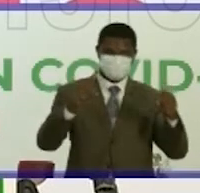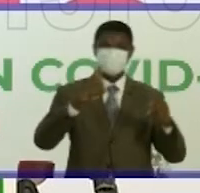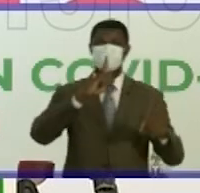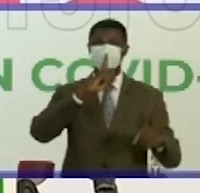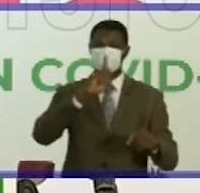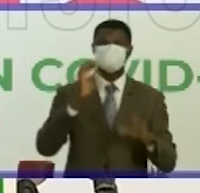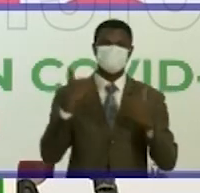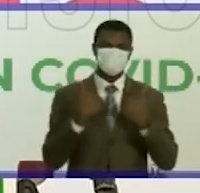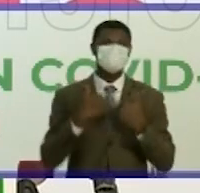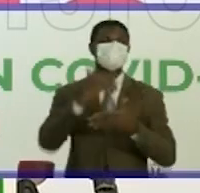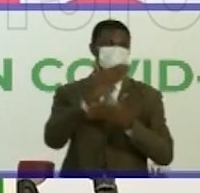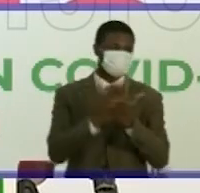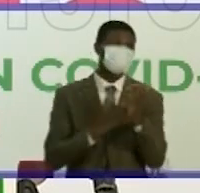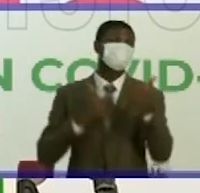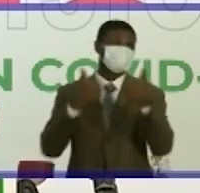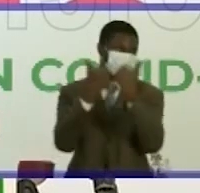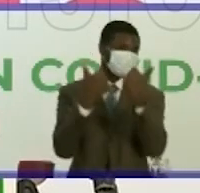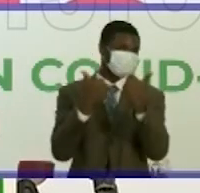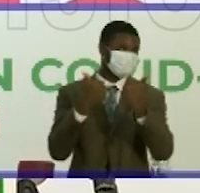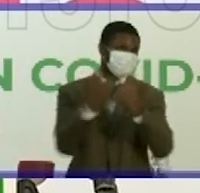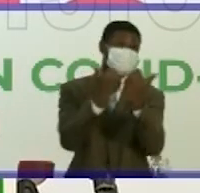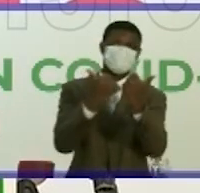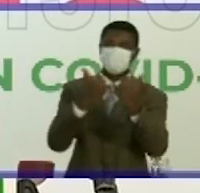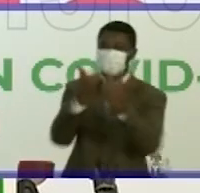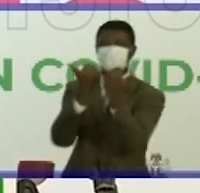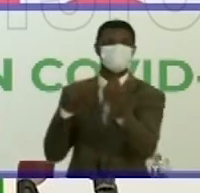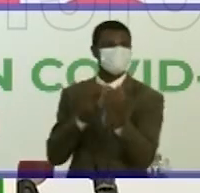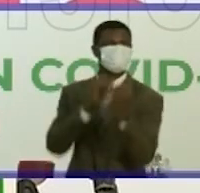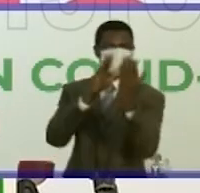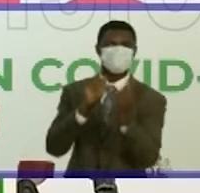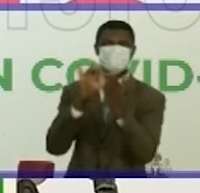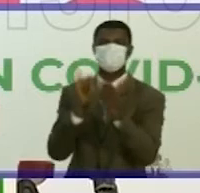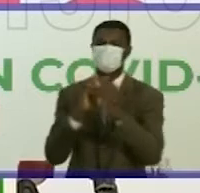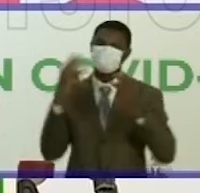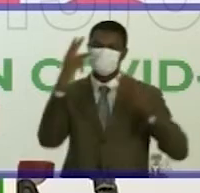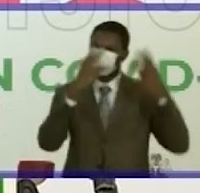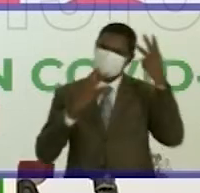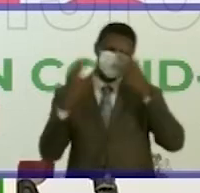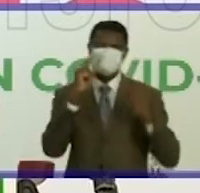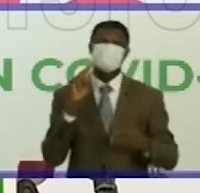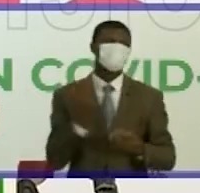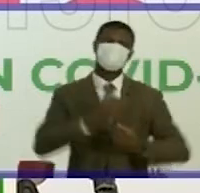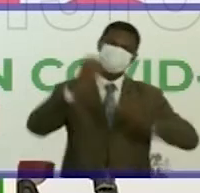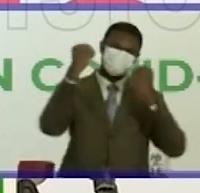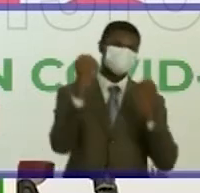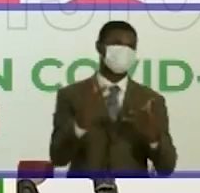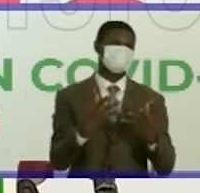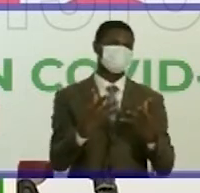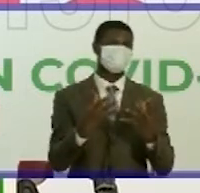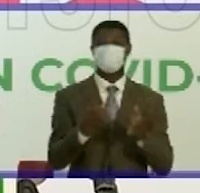following challenges continue to pose considerable concern. And the first of such challenges, the